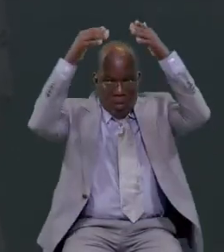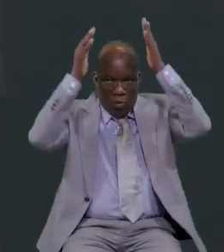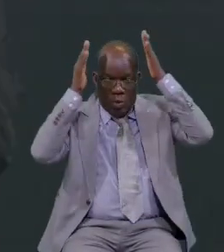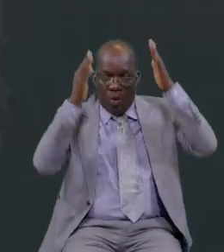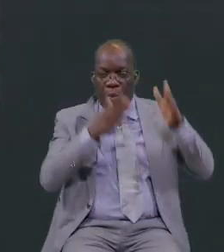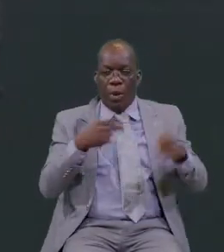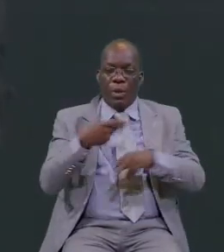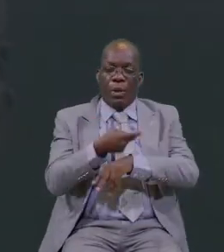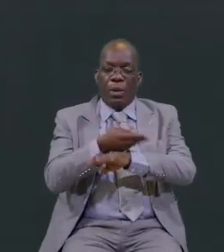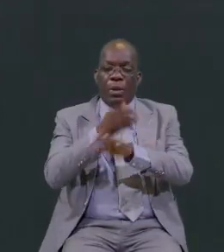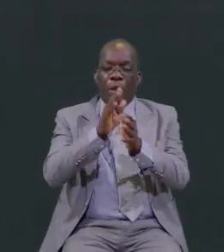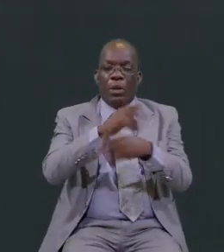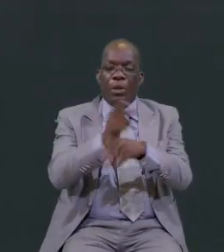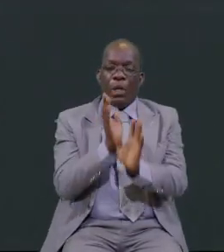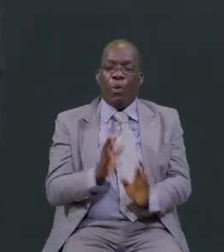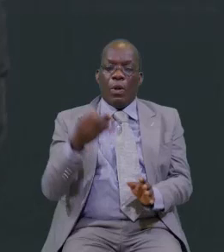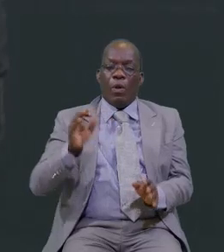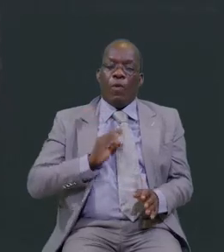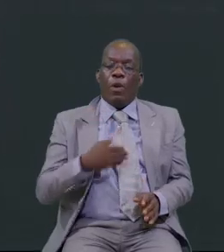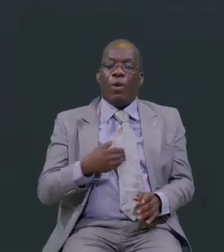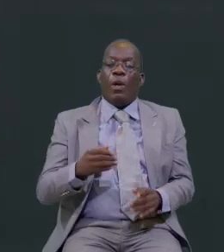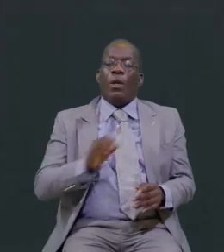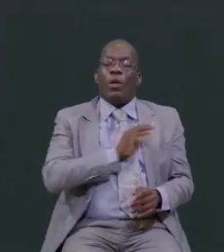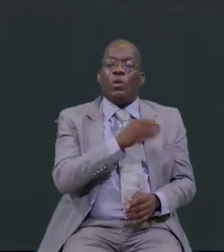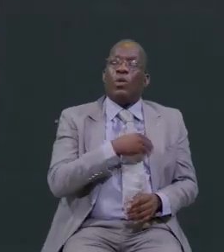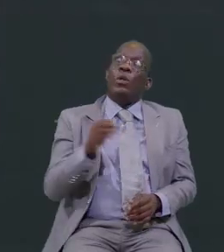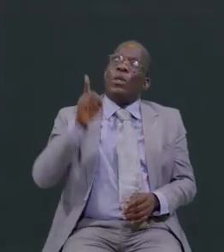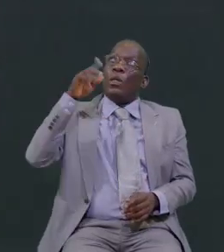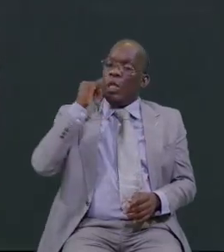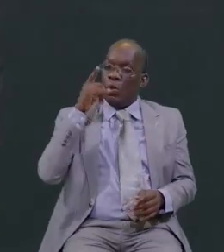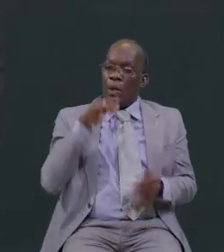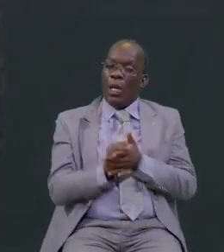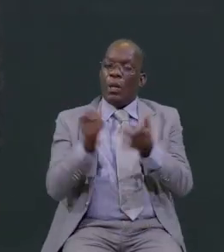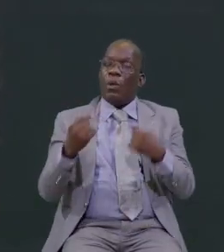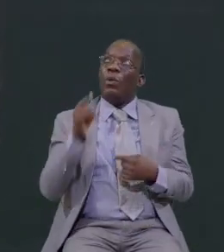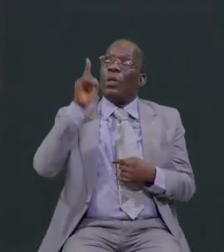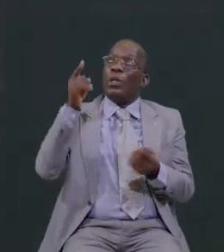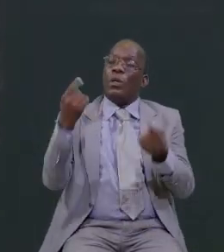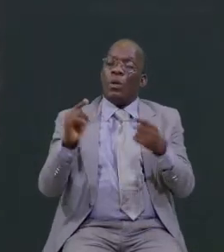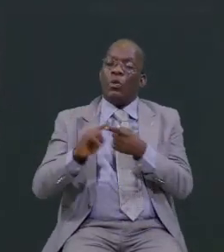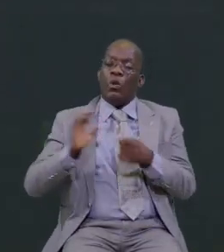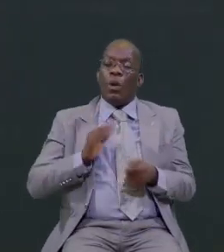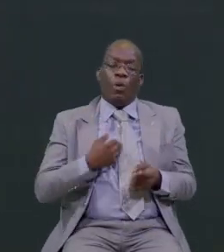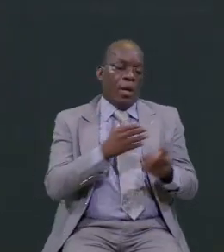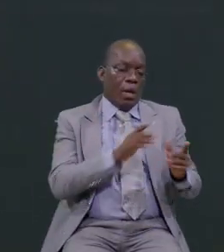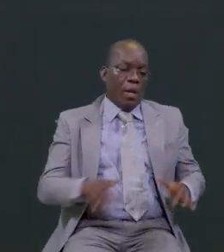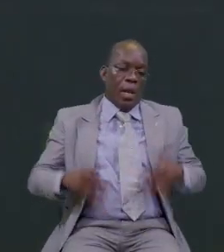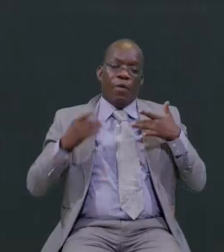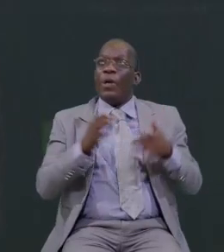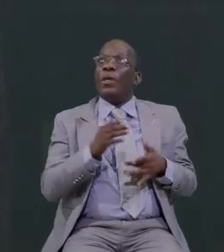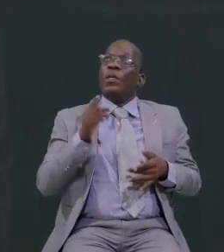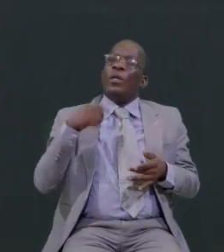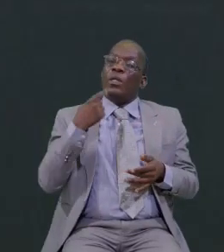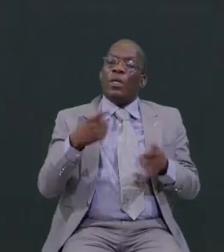soul, is the one that has come. He comes into our lives. He says, this is imperfect in your life. The way